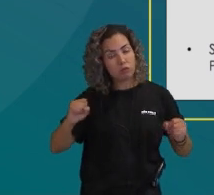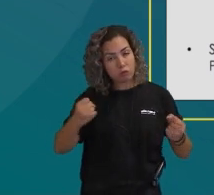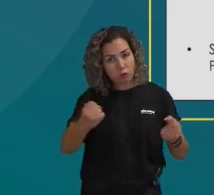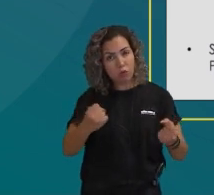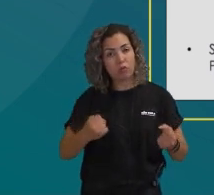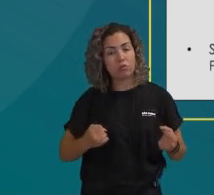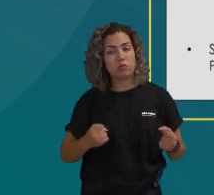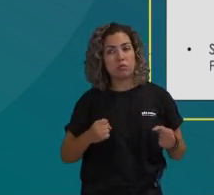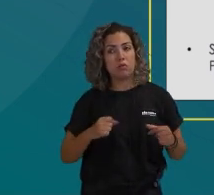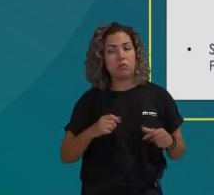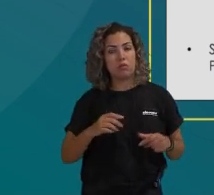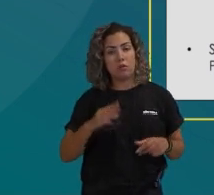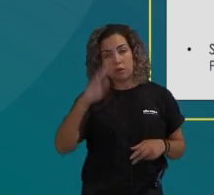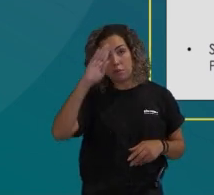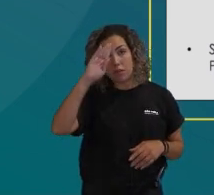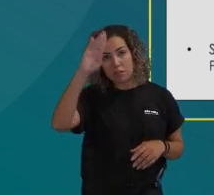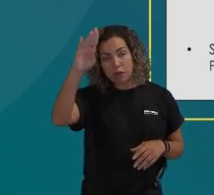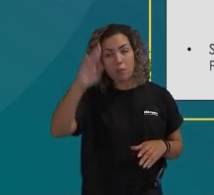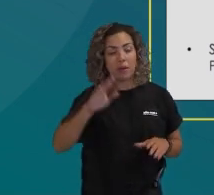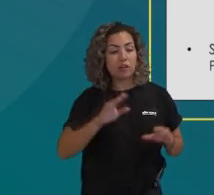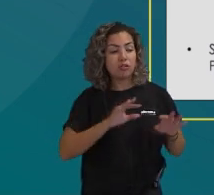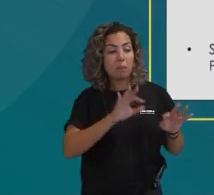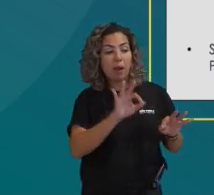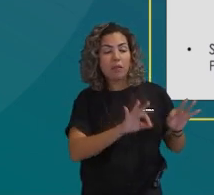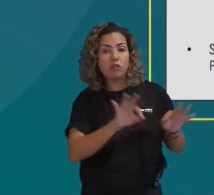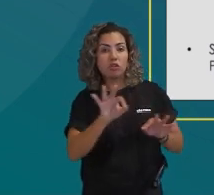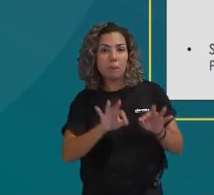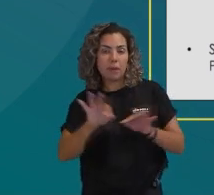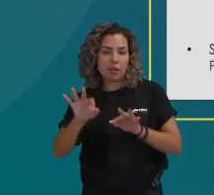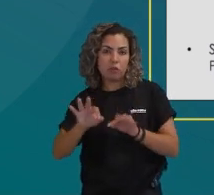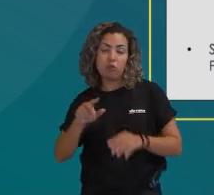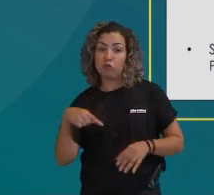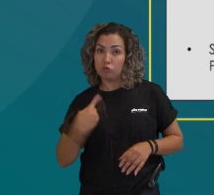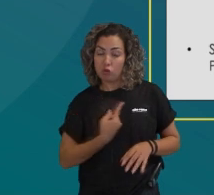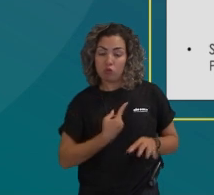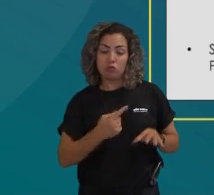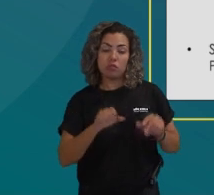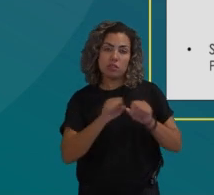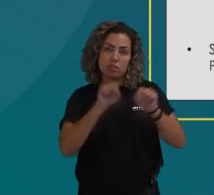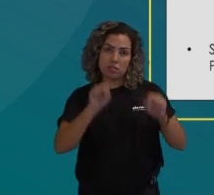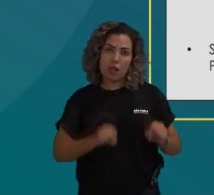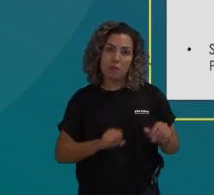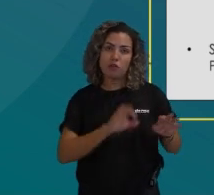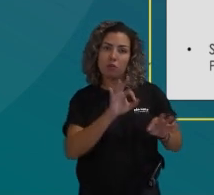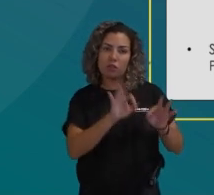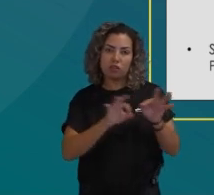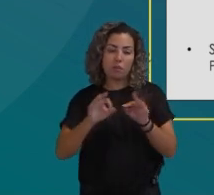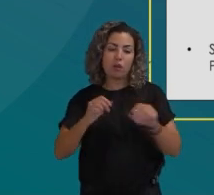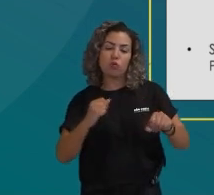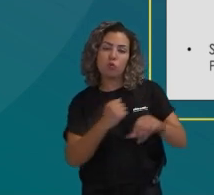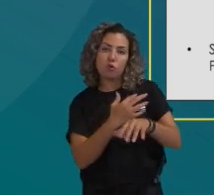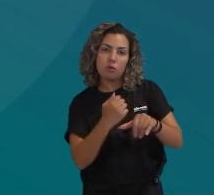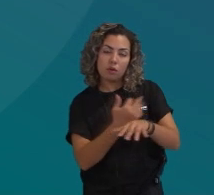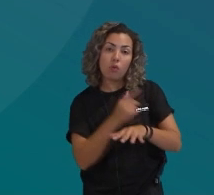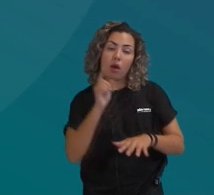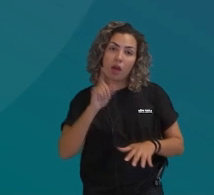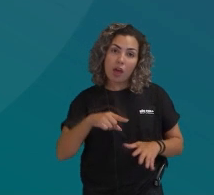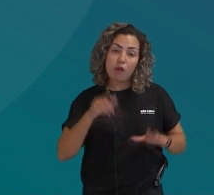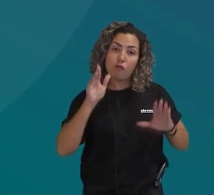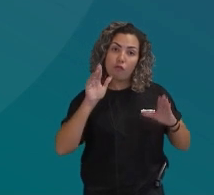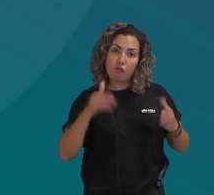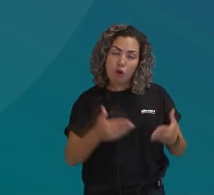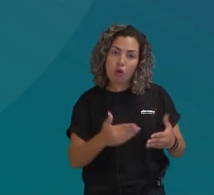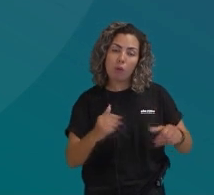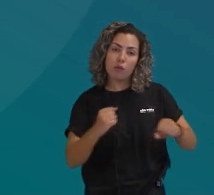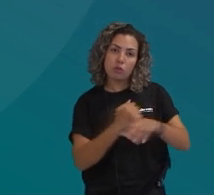of planning. So our urban planning system is developed on a metropolitan level, a district level, a local